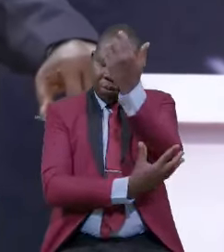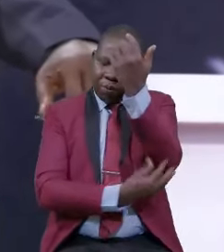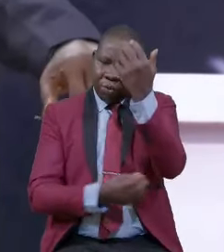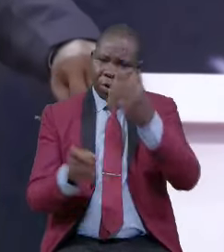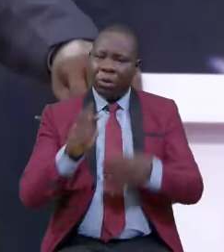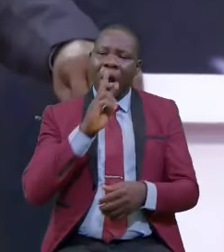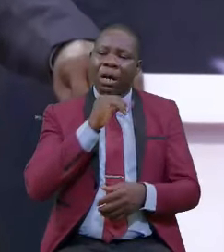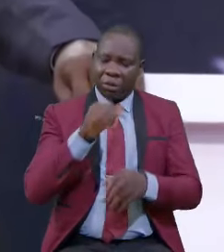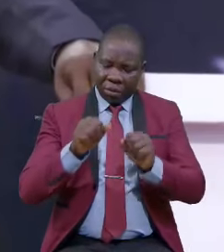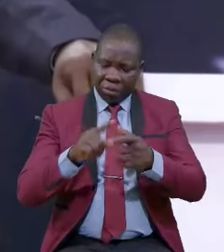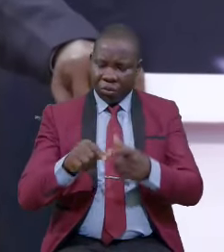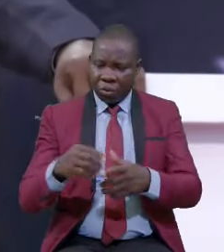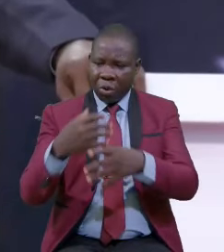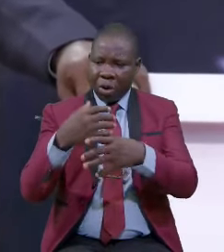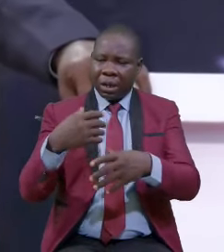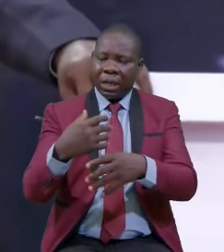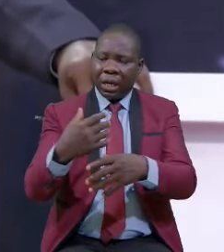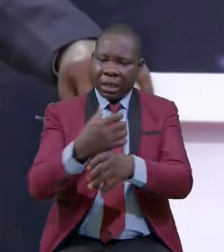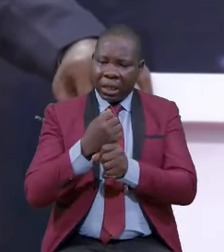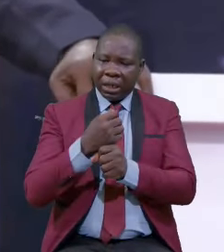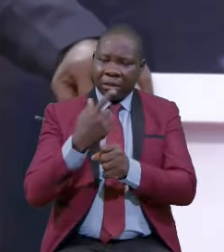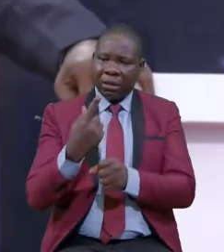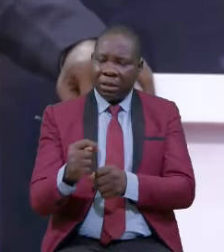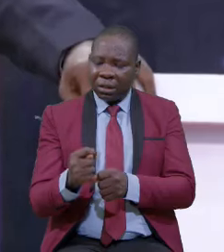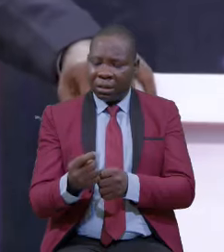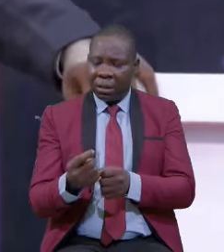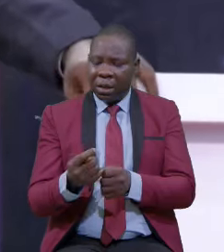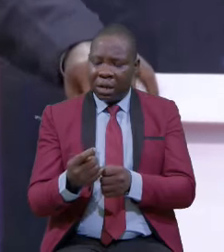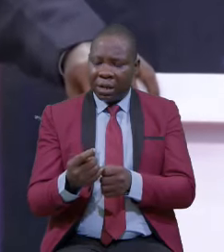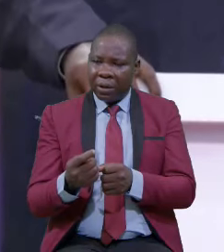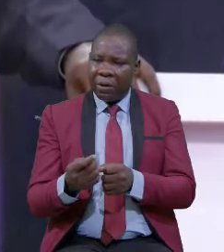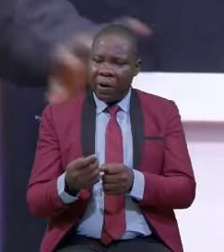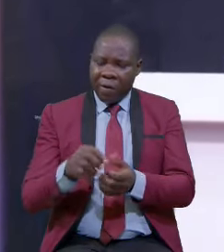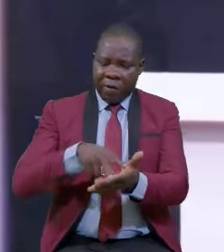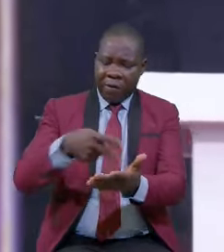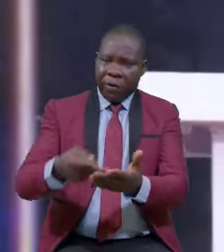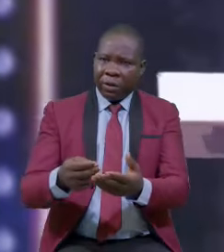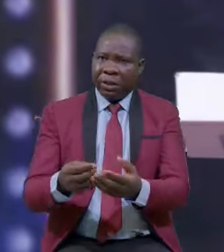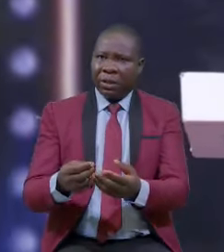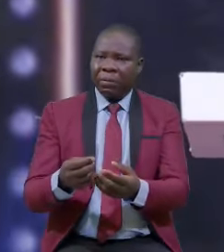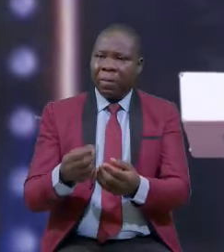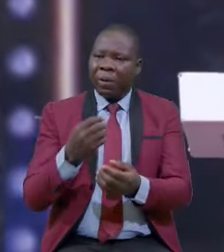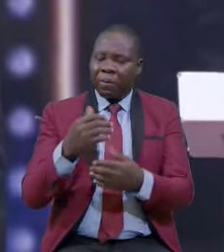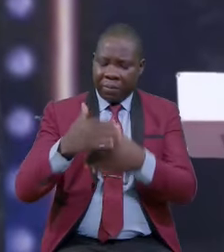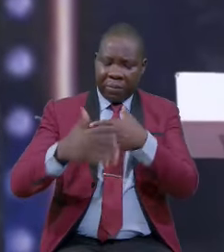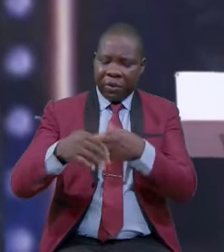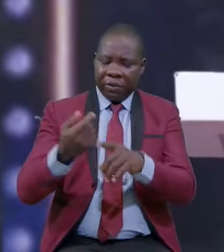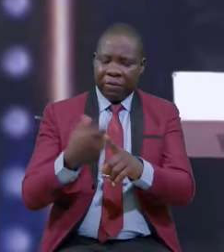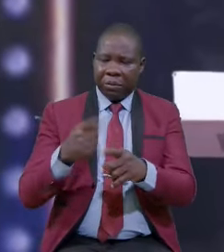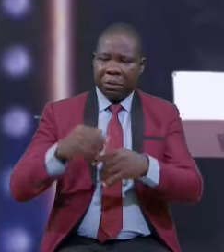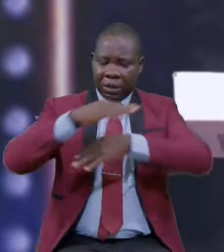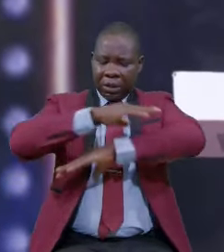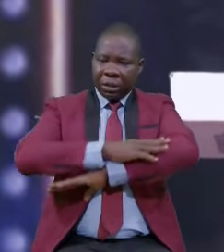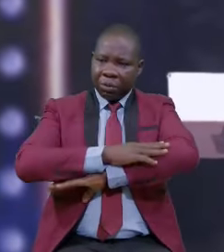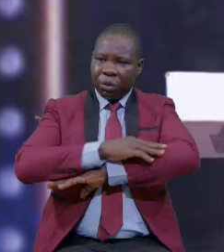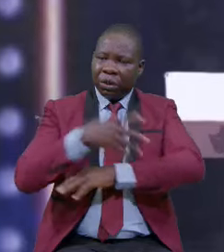is from, because the dogs will come and they lick your wounds. What do you have? You never ask any question, but now over there,